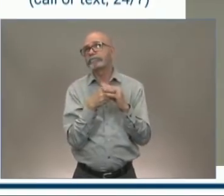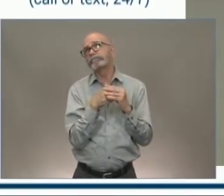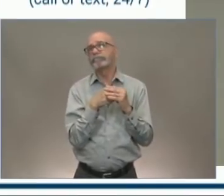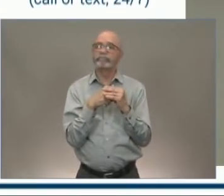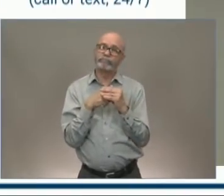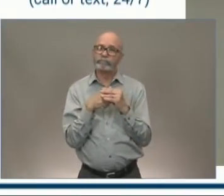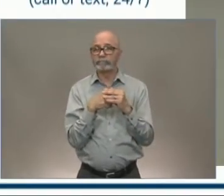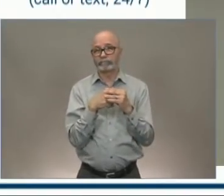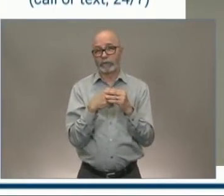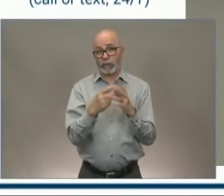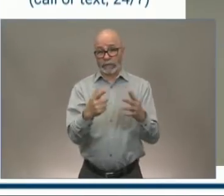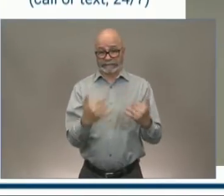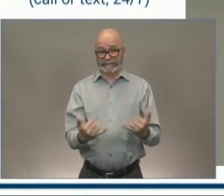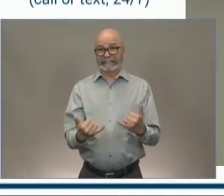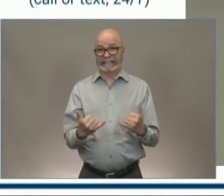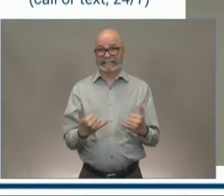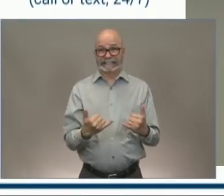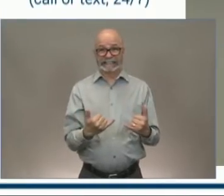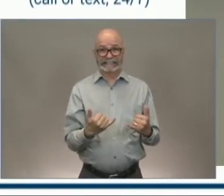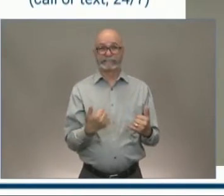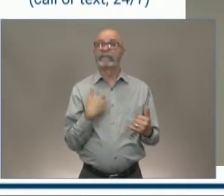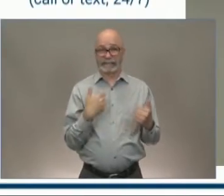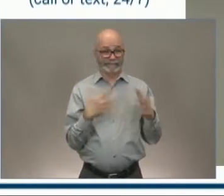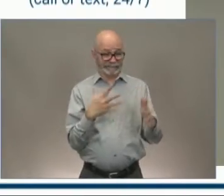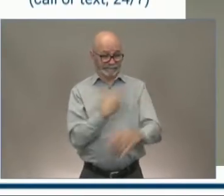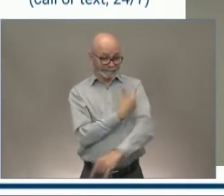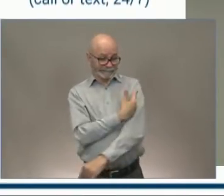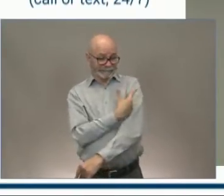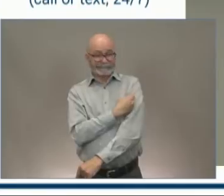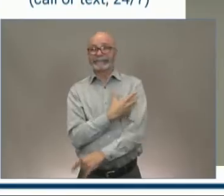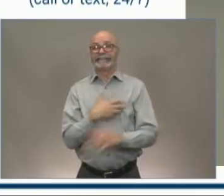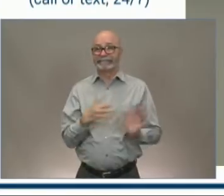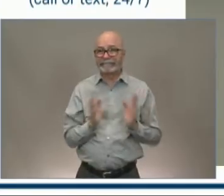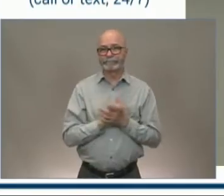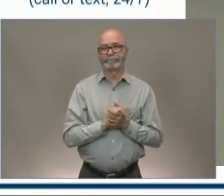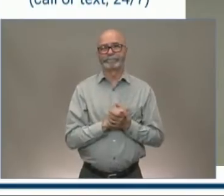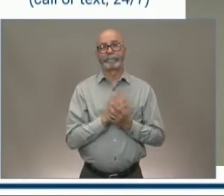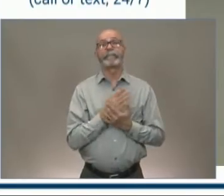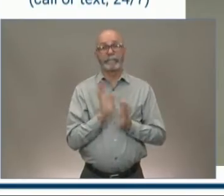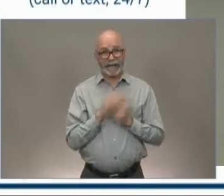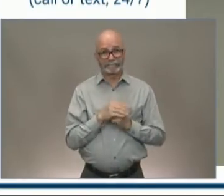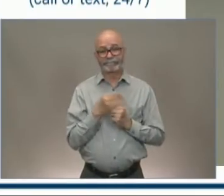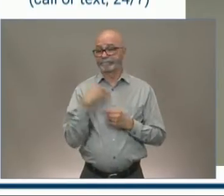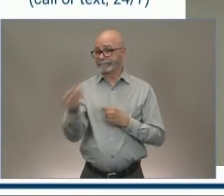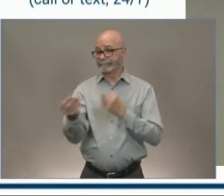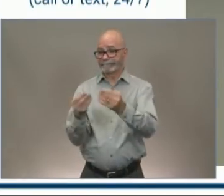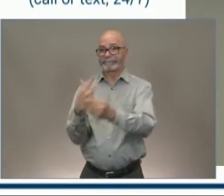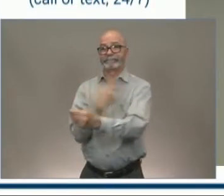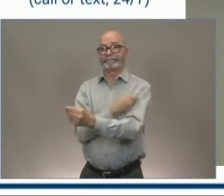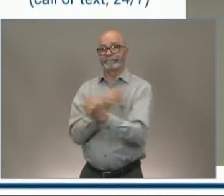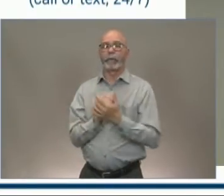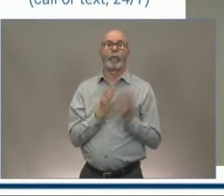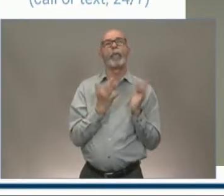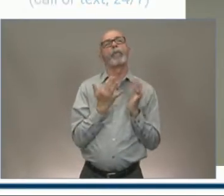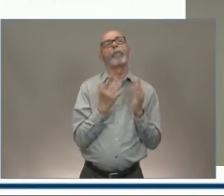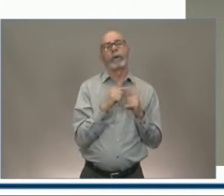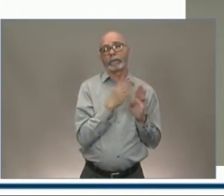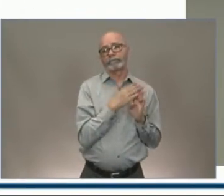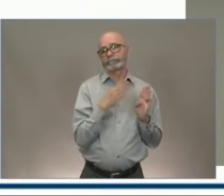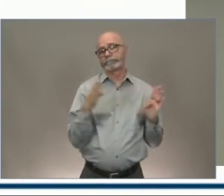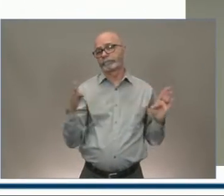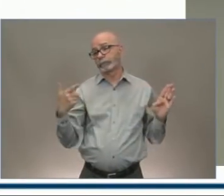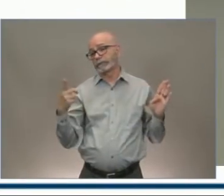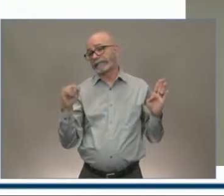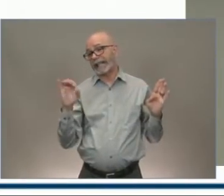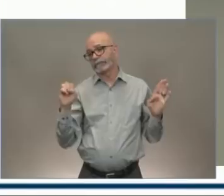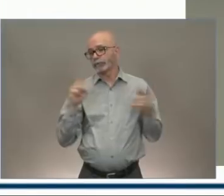current recommendation is that the vaccine, unless there's extenuating circumstances, should be given 21 to 28 days apart. Because of that, and because